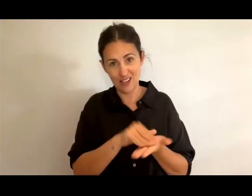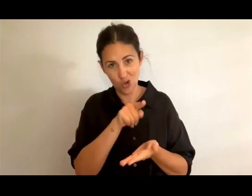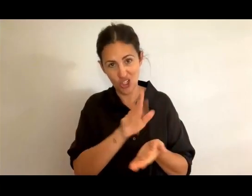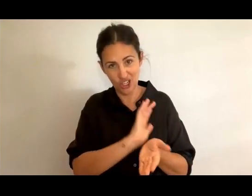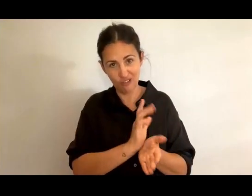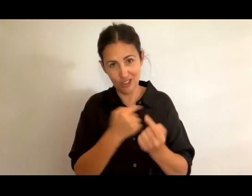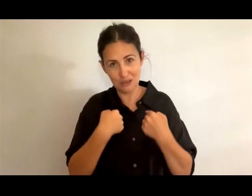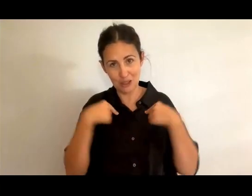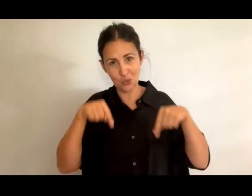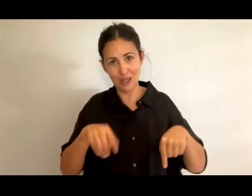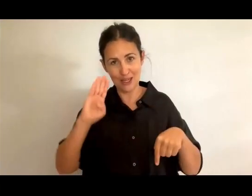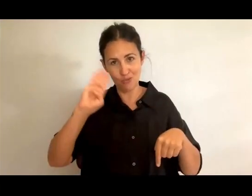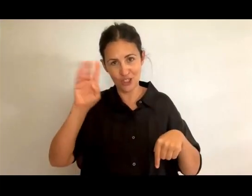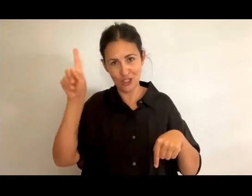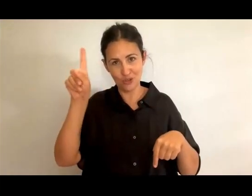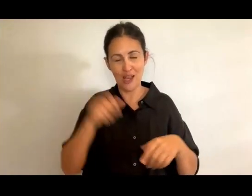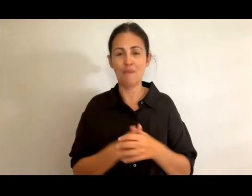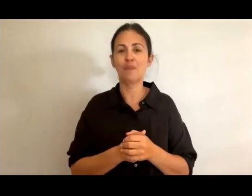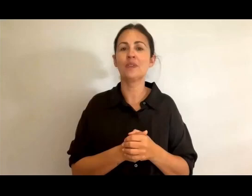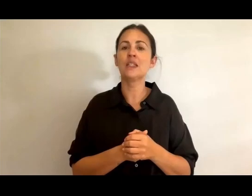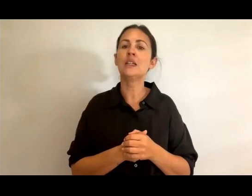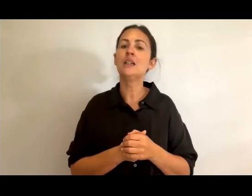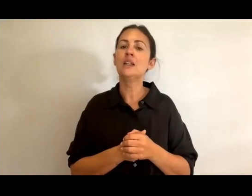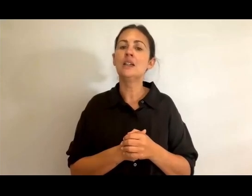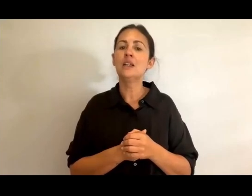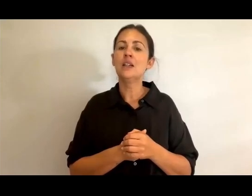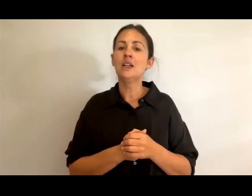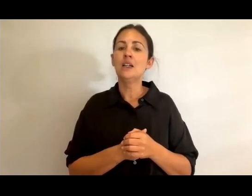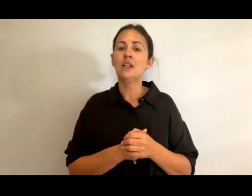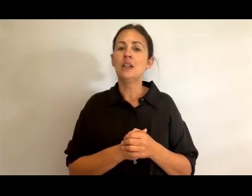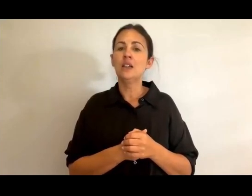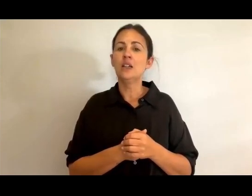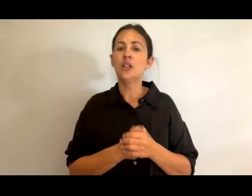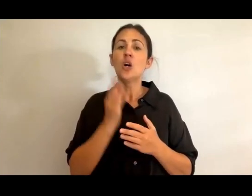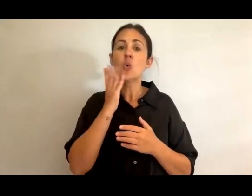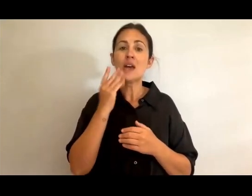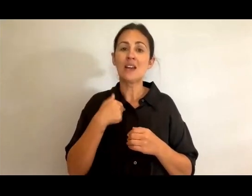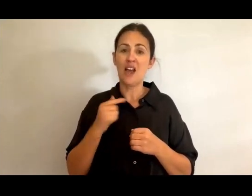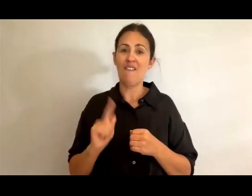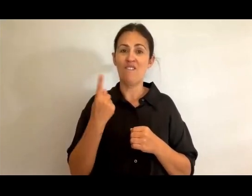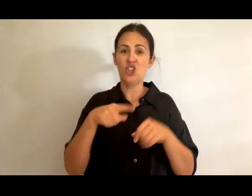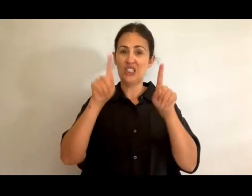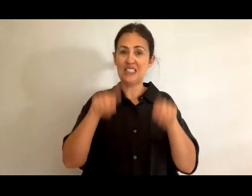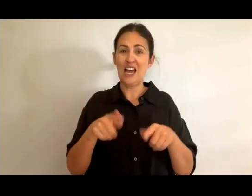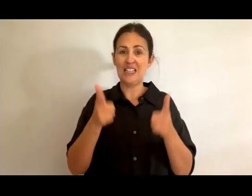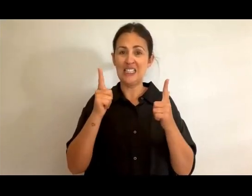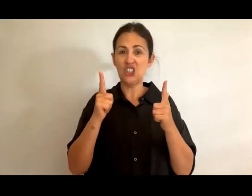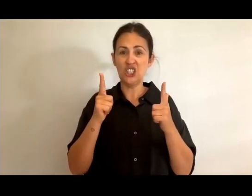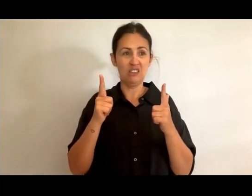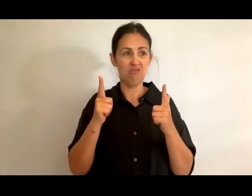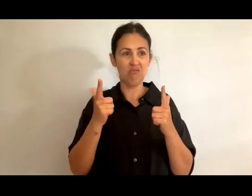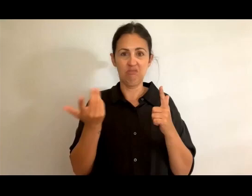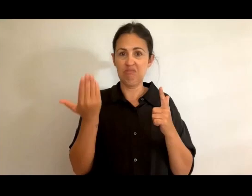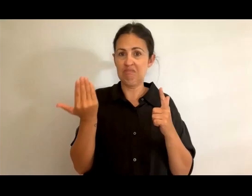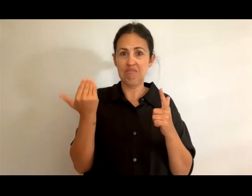And I speak about that because I stepped into the teaching role quite later in my career, but that collaborative approach